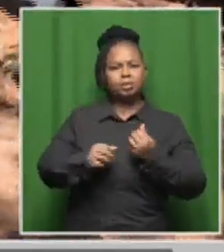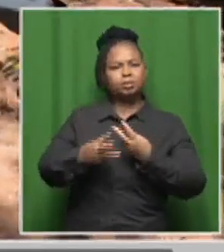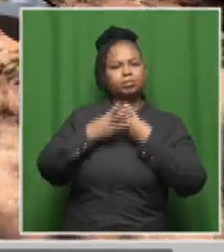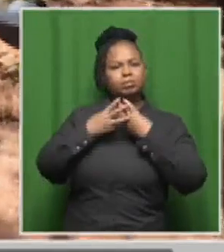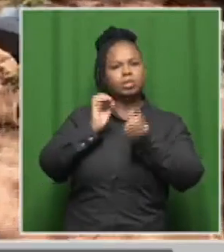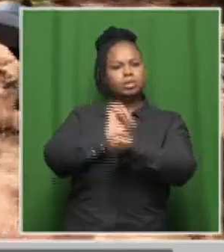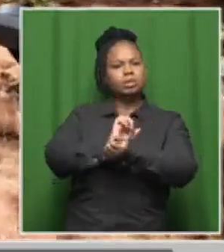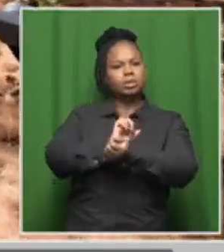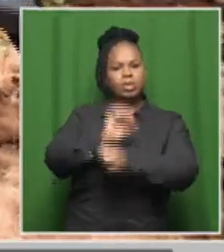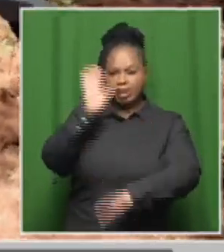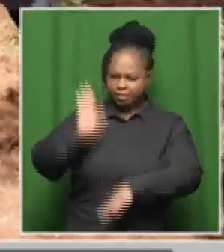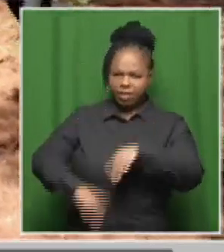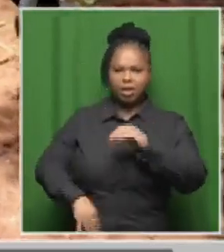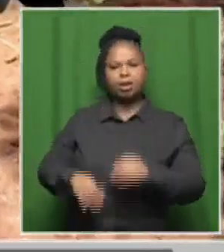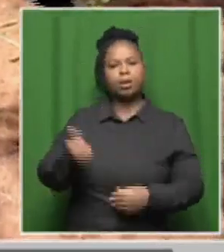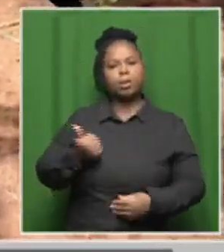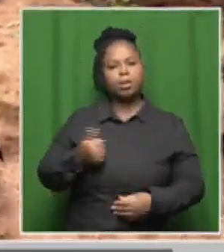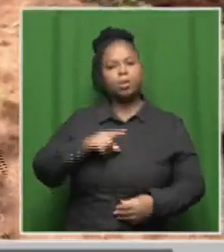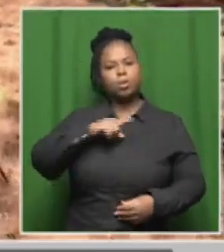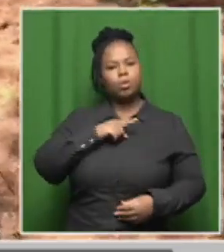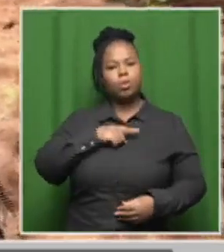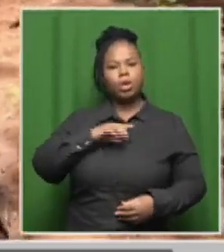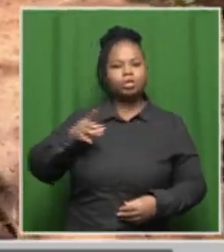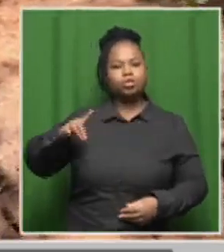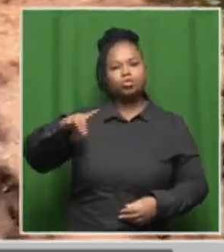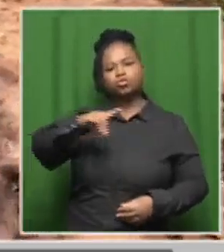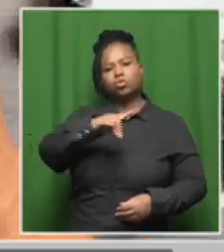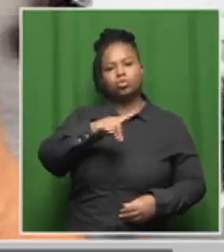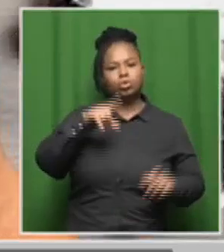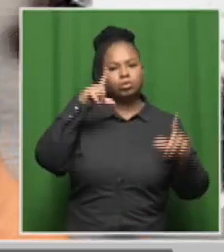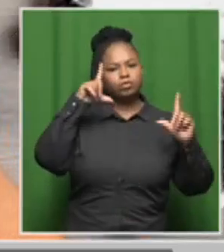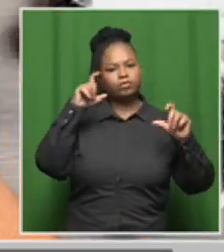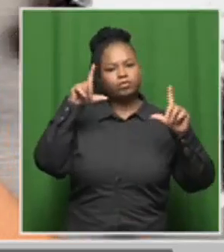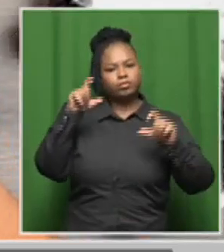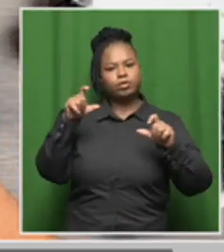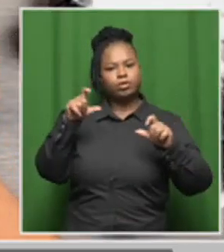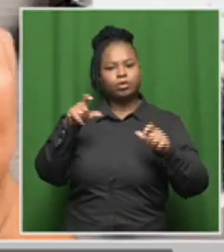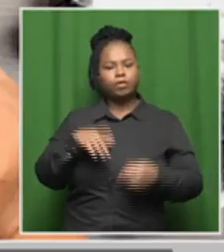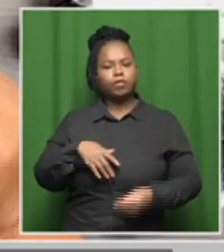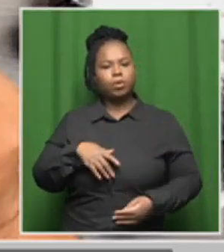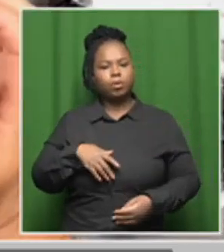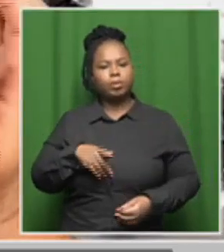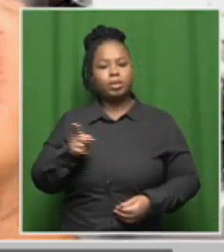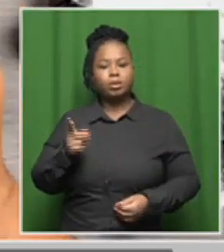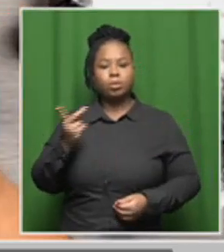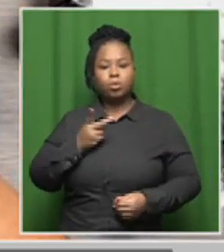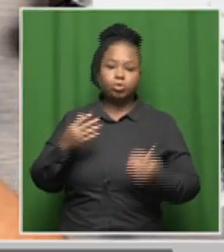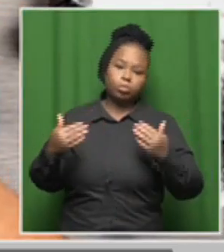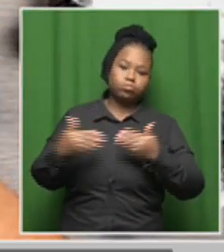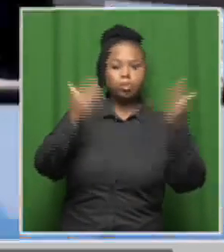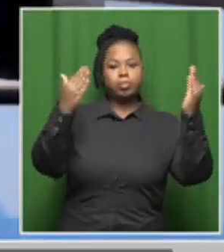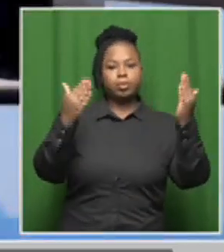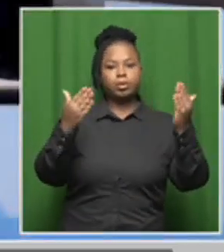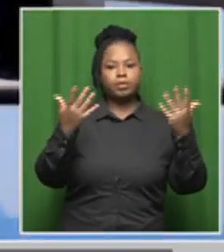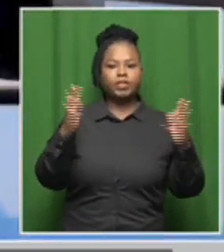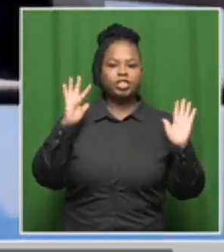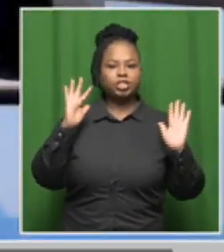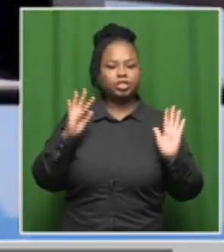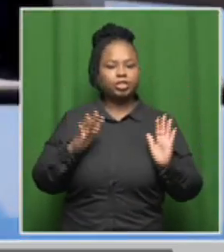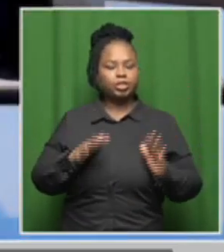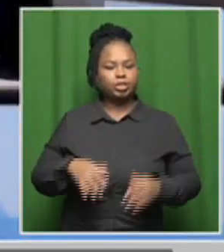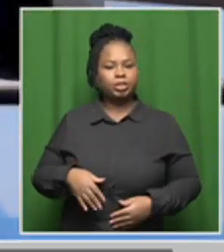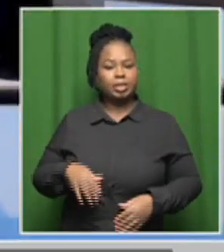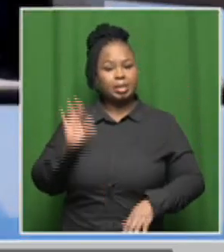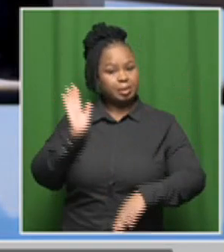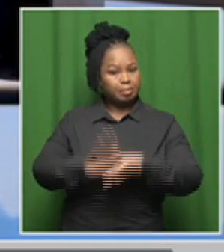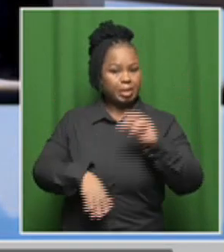enormous fine for operating a drone to take photographs of firefighting aircraft. It actually collided with a firefighting aircraft. So the penalties